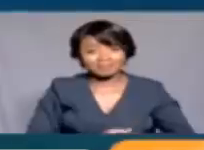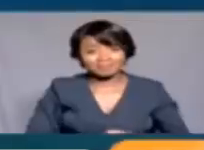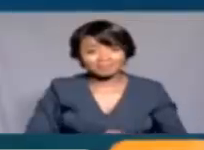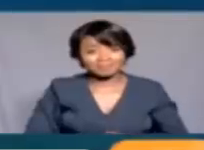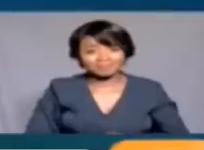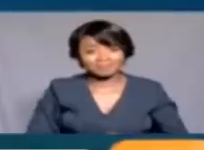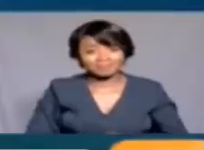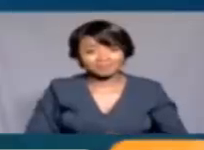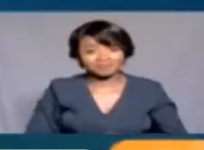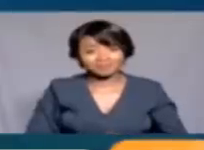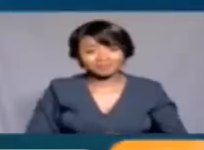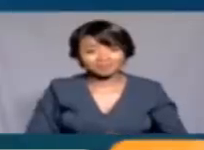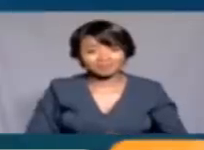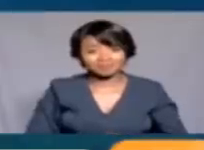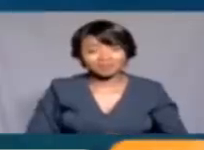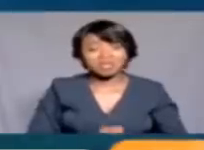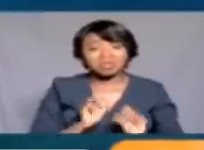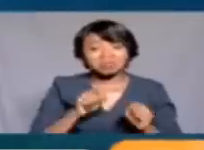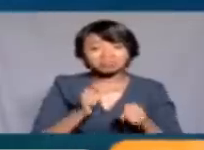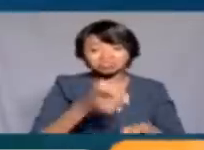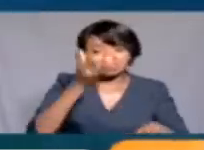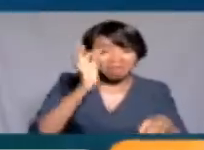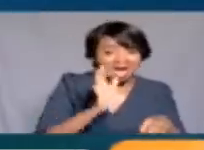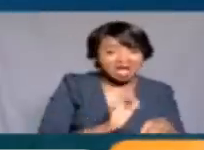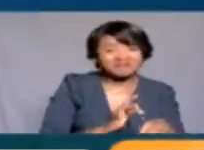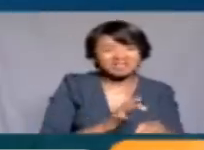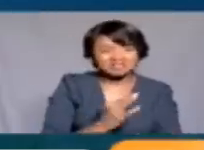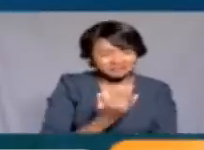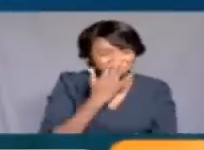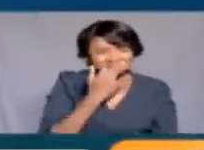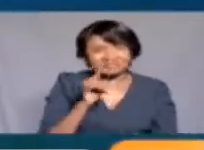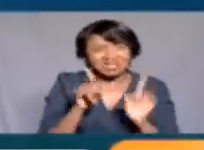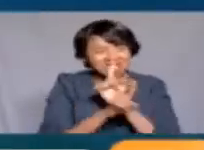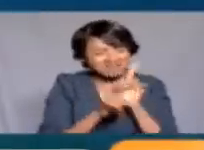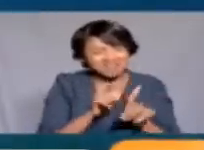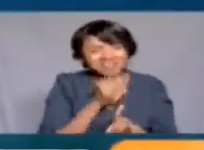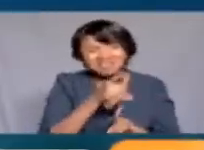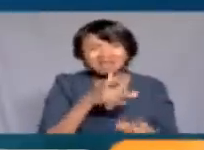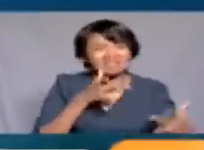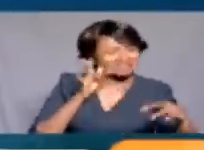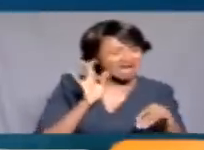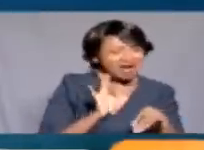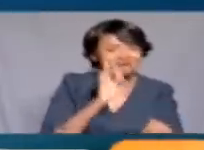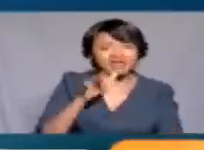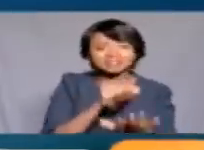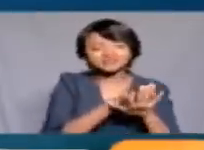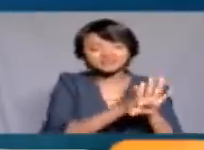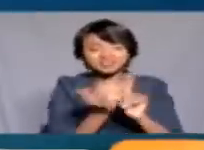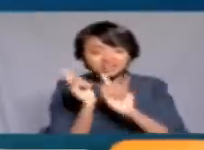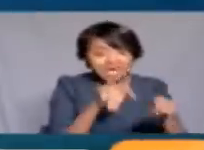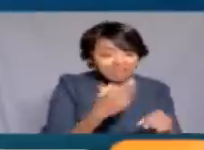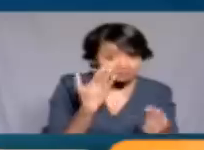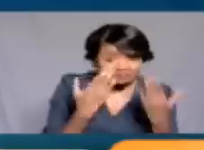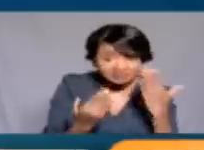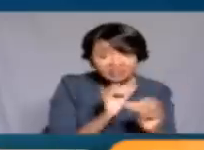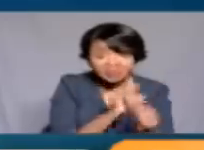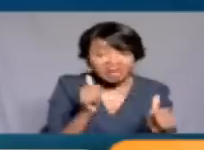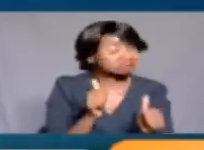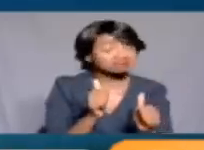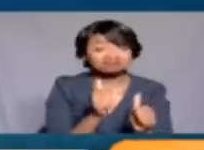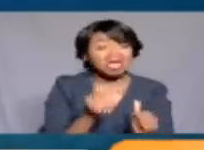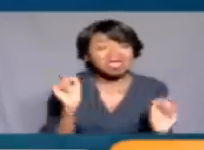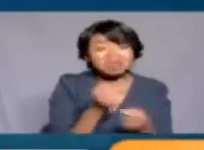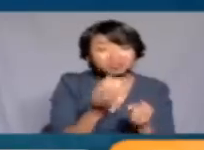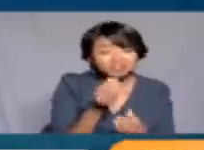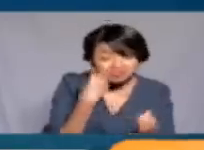activities can smother corals, can smother the algae. It gets in the way of fish for feeding, for their vision and communication and what